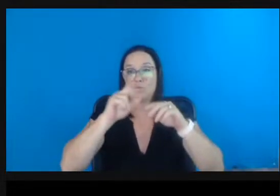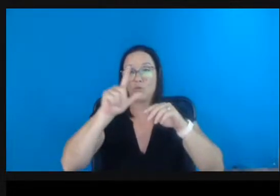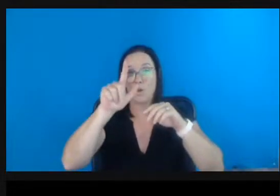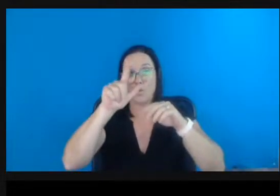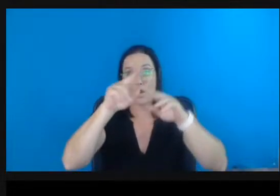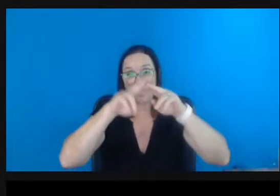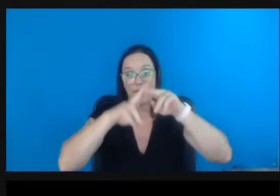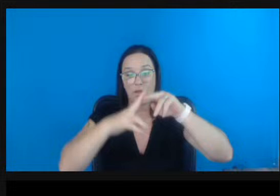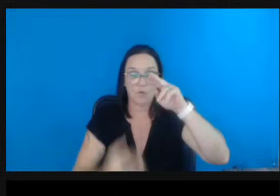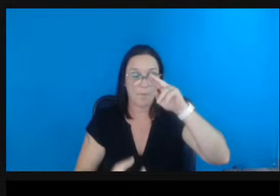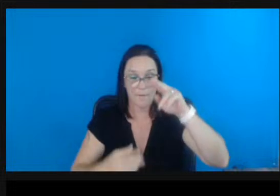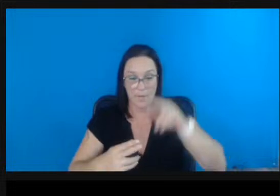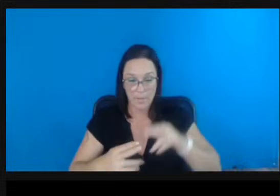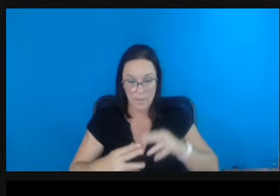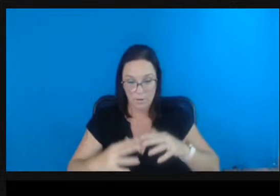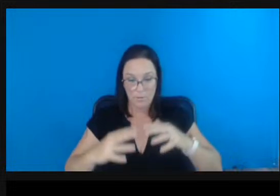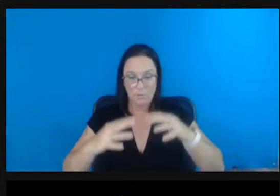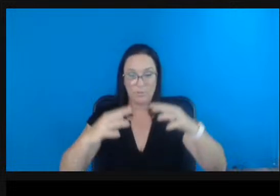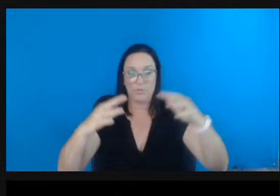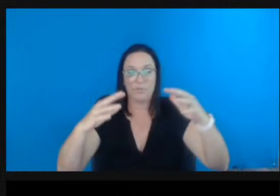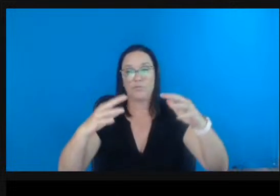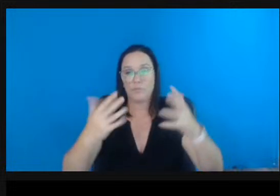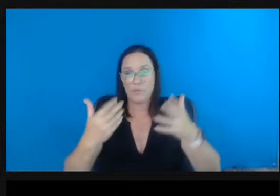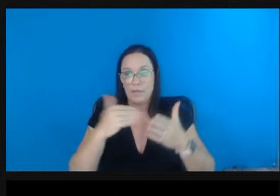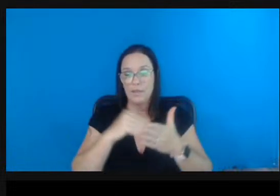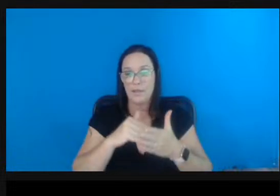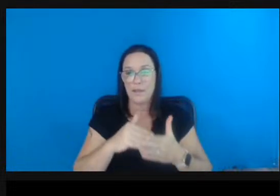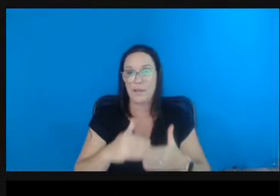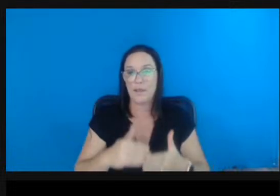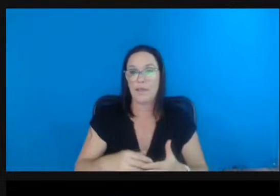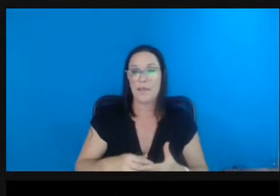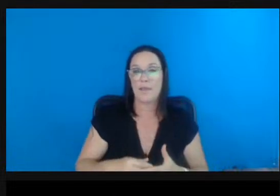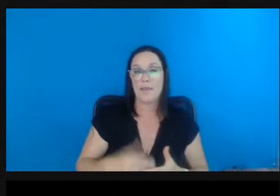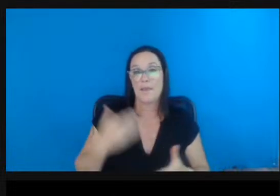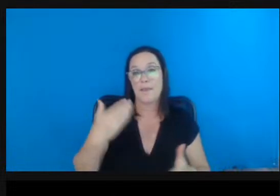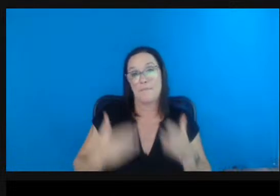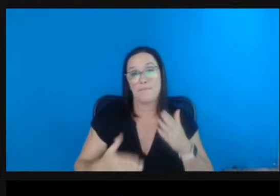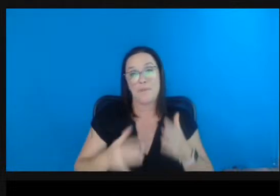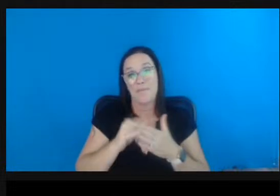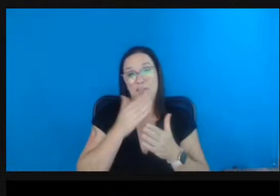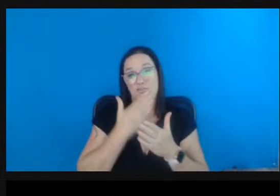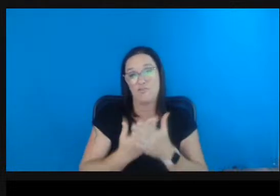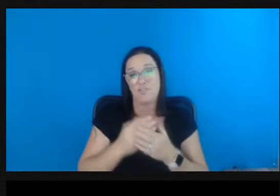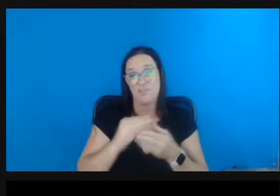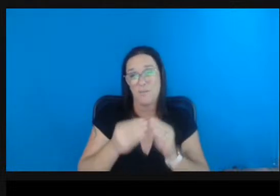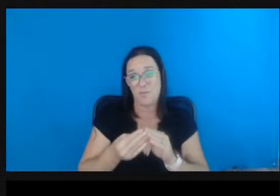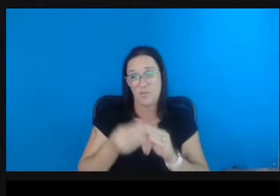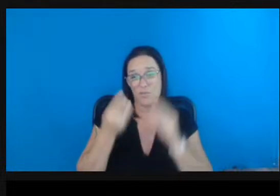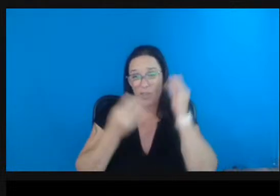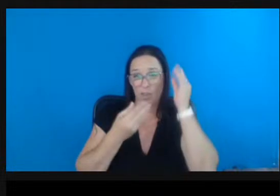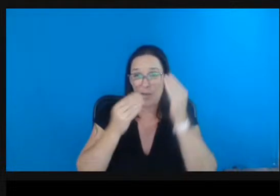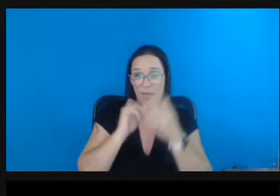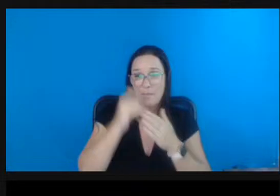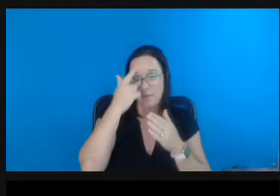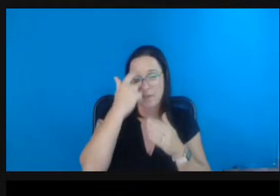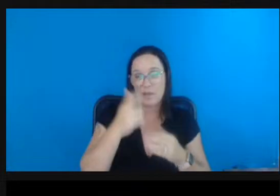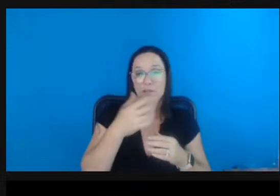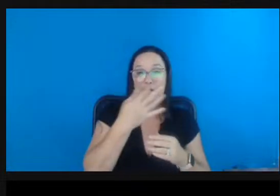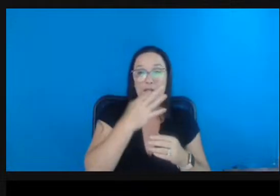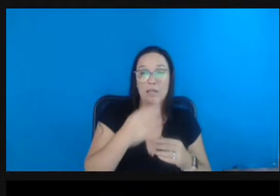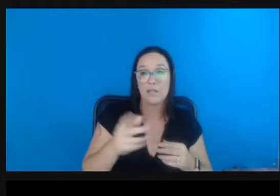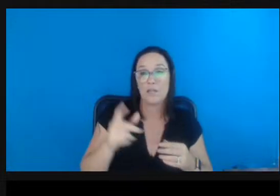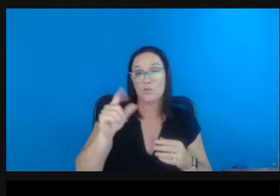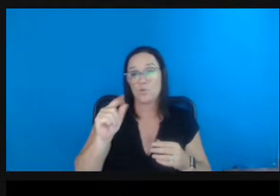can see maybe why this could be a valuable threshold to consider. Pretty similar for 19, 20,